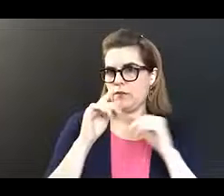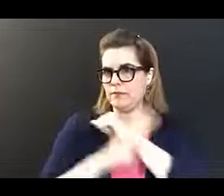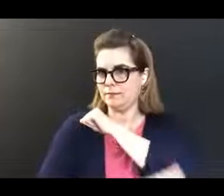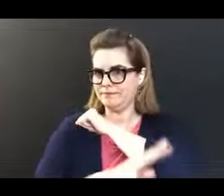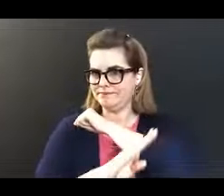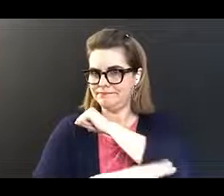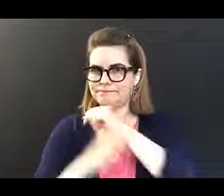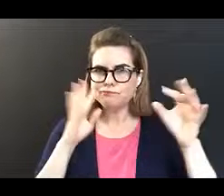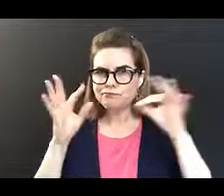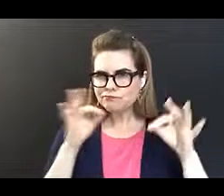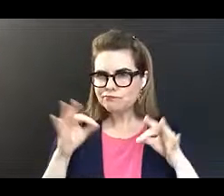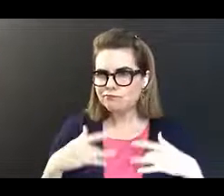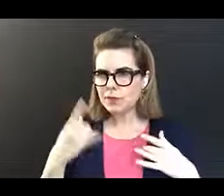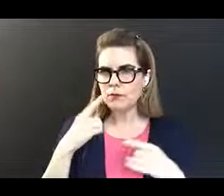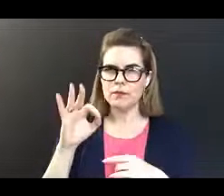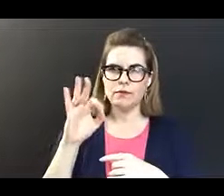take place.